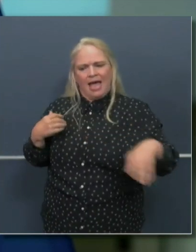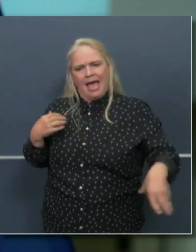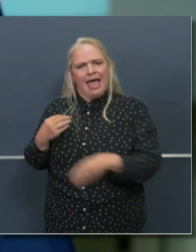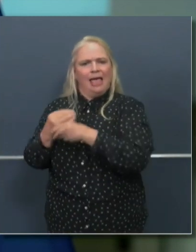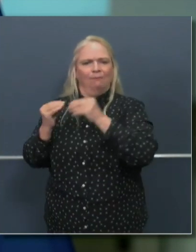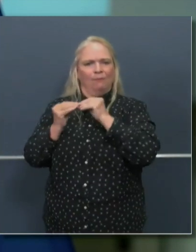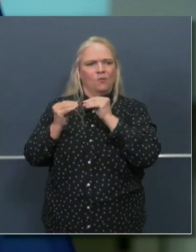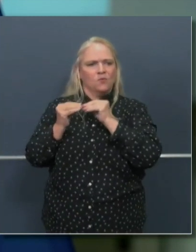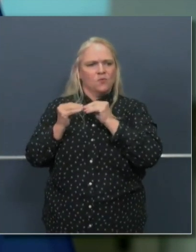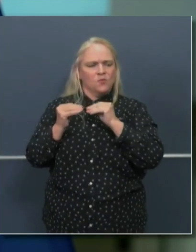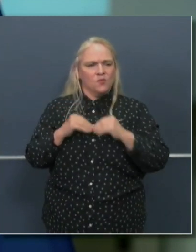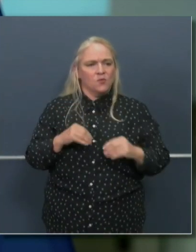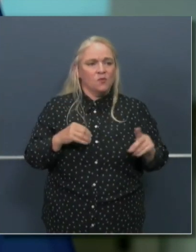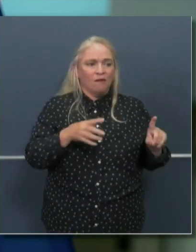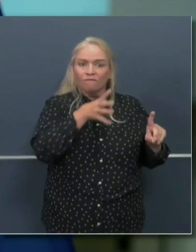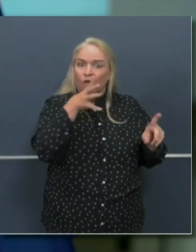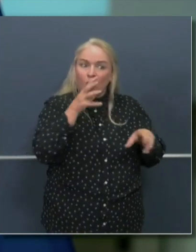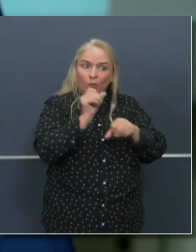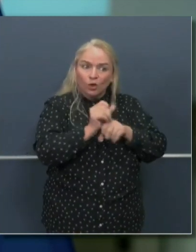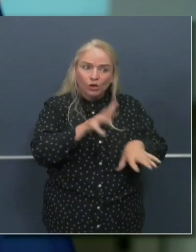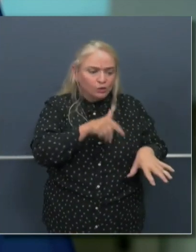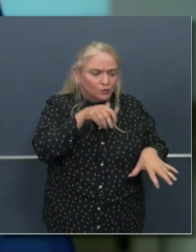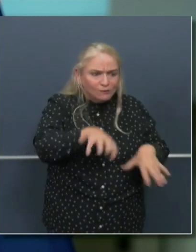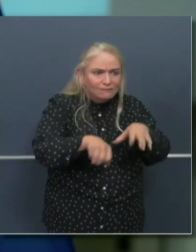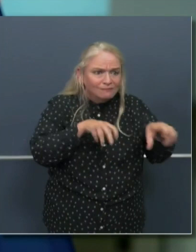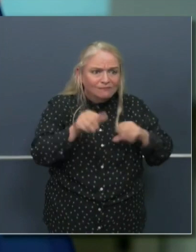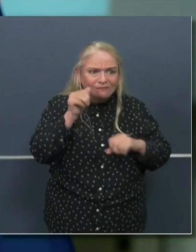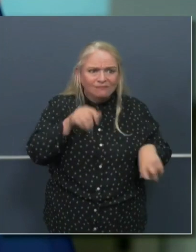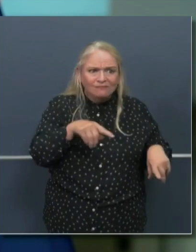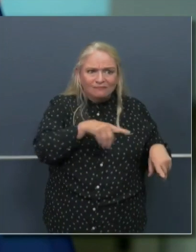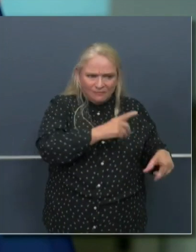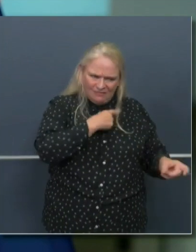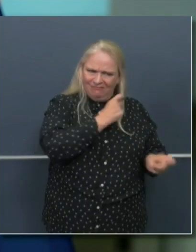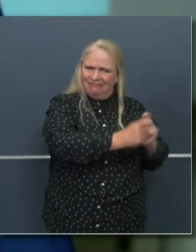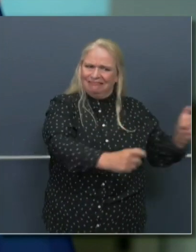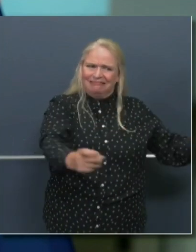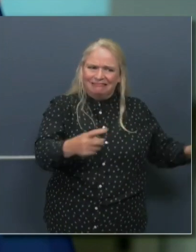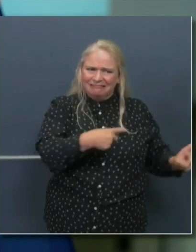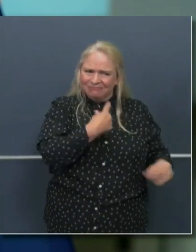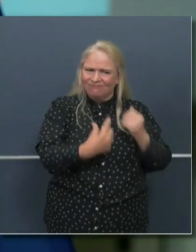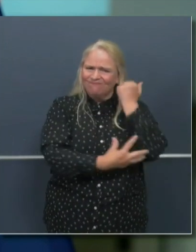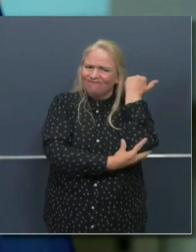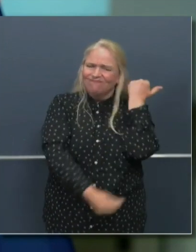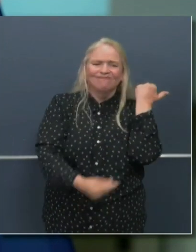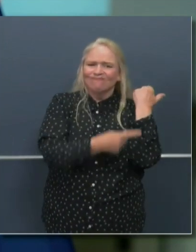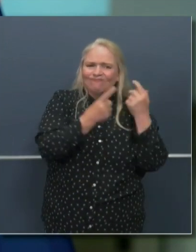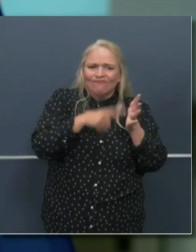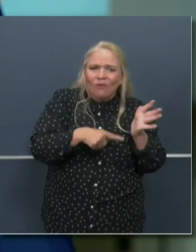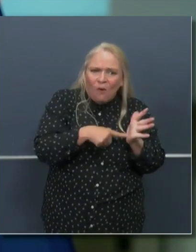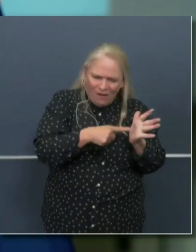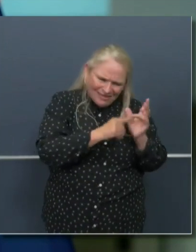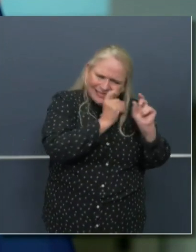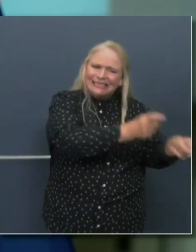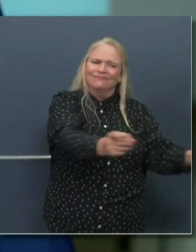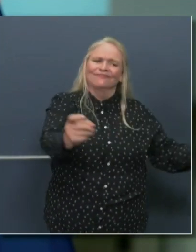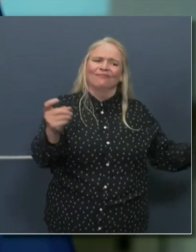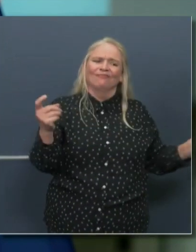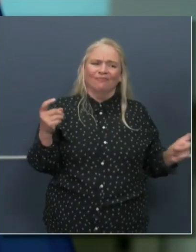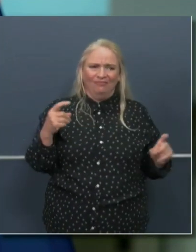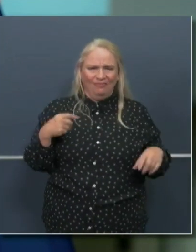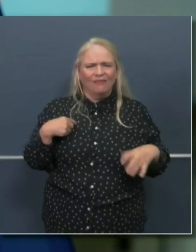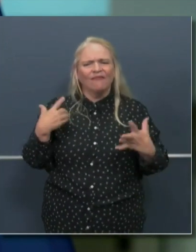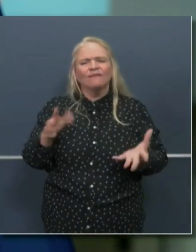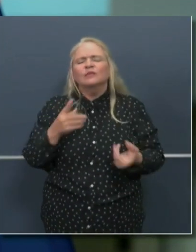farm workers coming in. So we feel at the moment we are meeting the needs. But as I said a